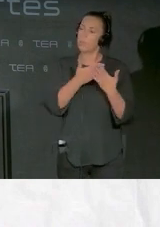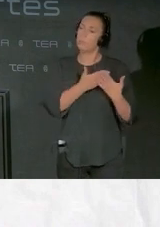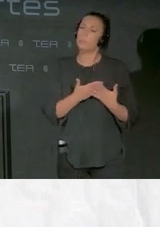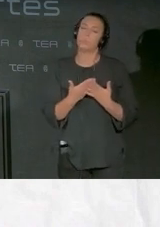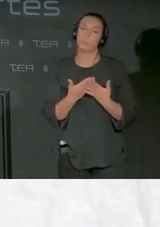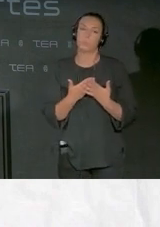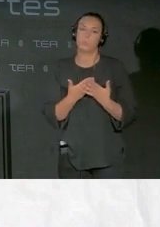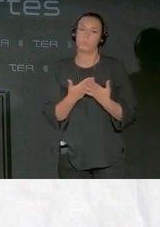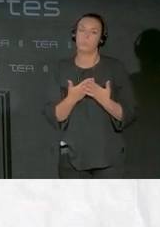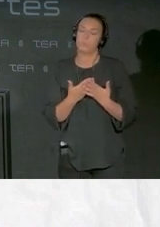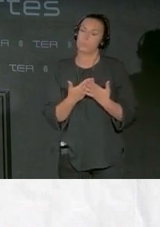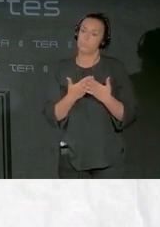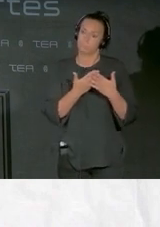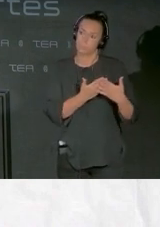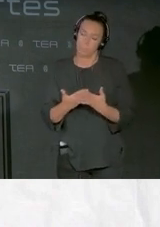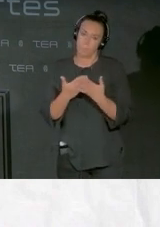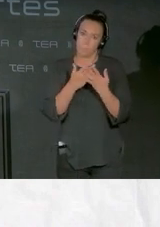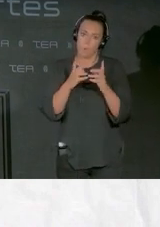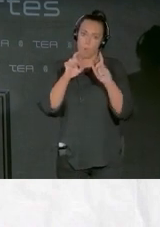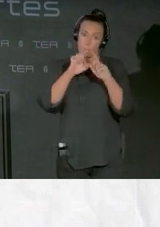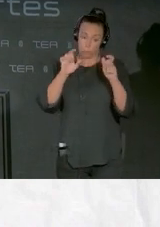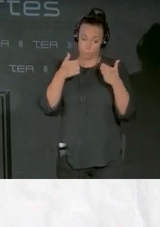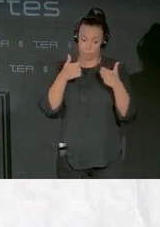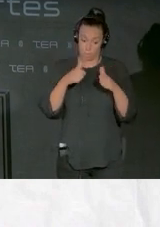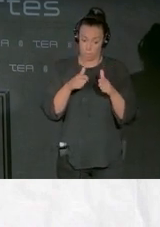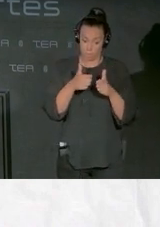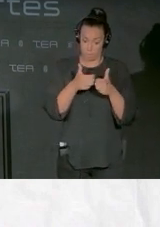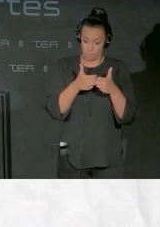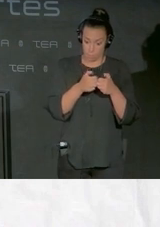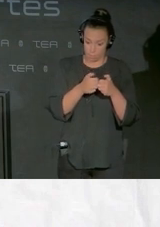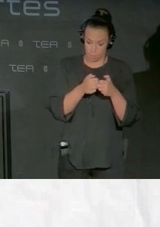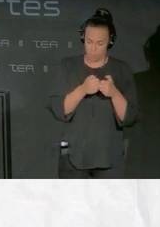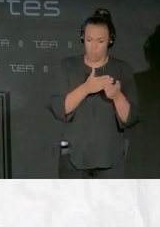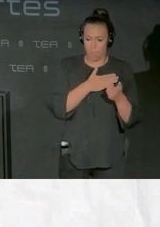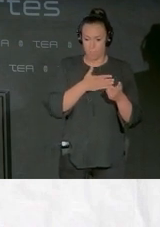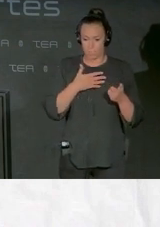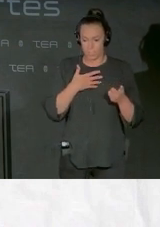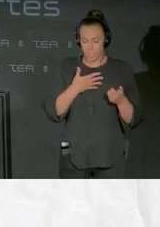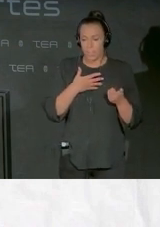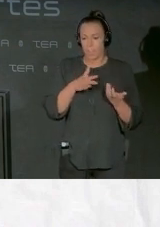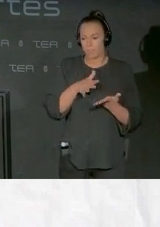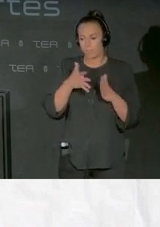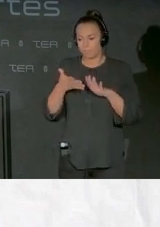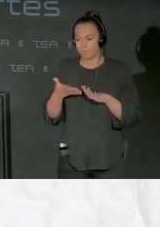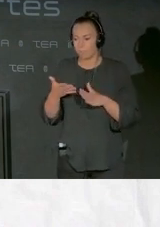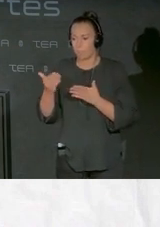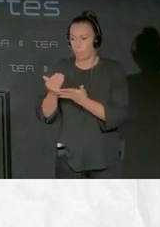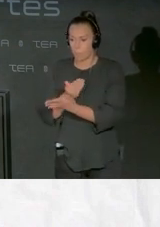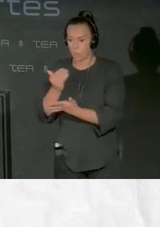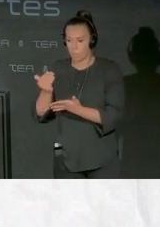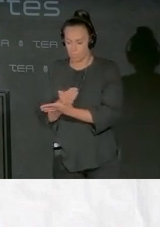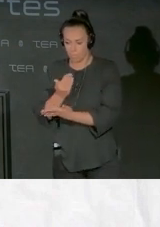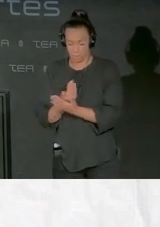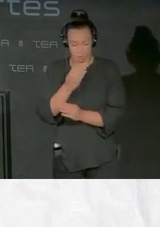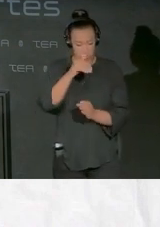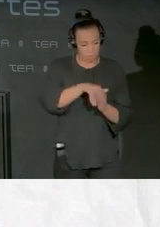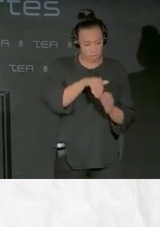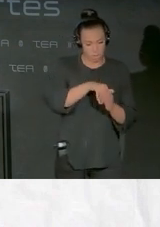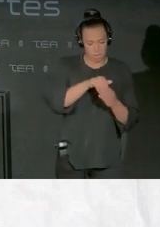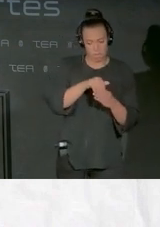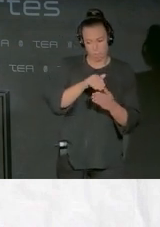purchases, but really monetizing their content over time. Now, when we look at sort of the characteristics of the video games